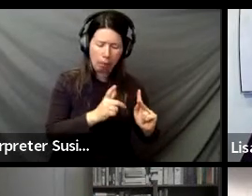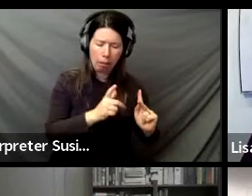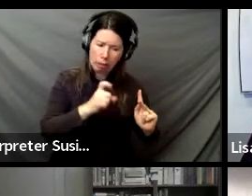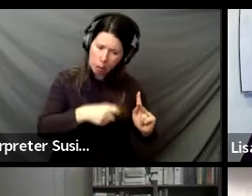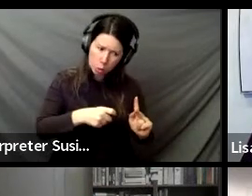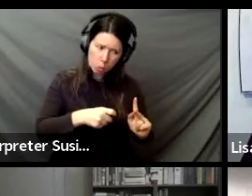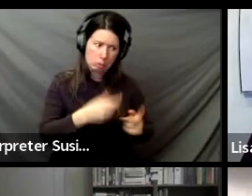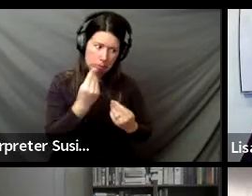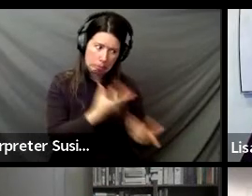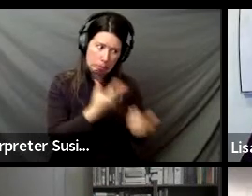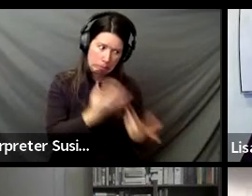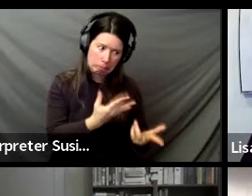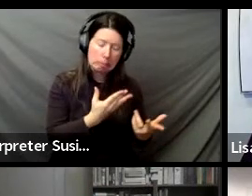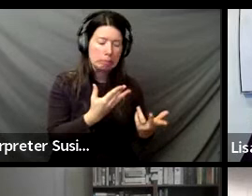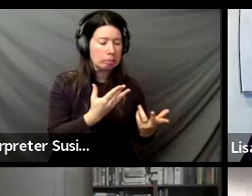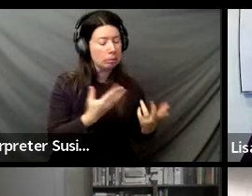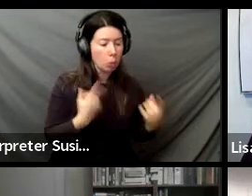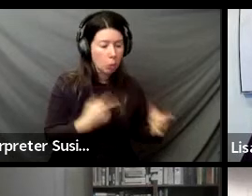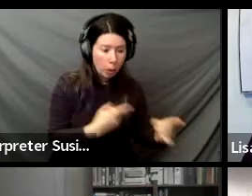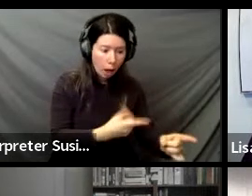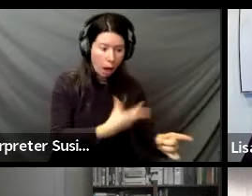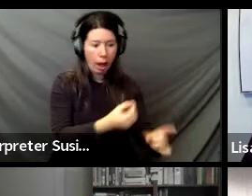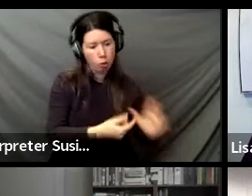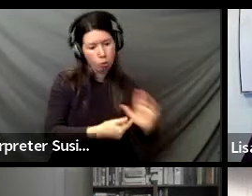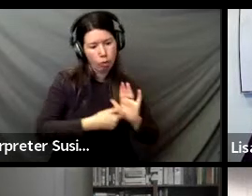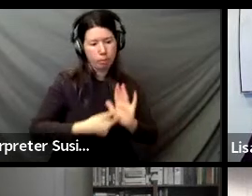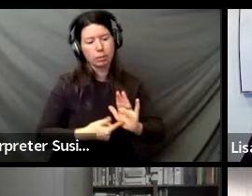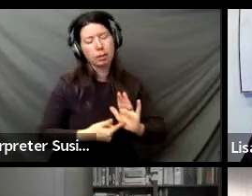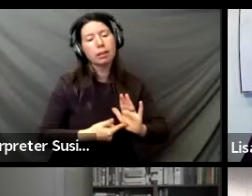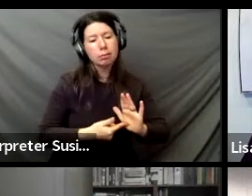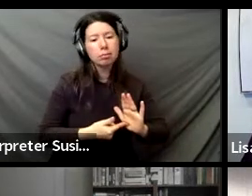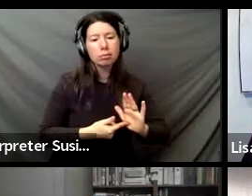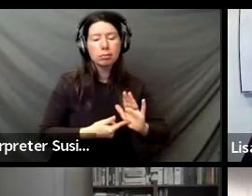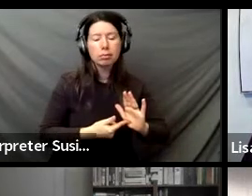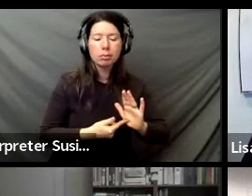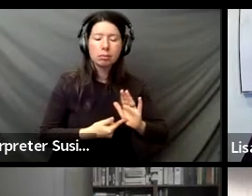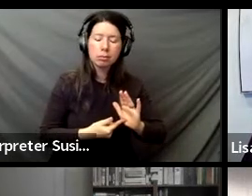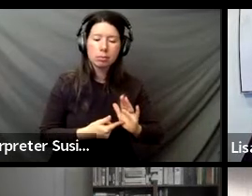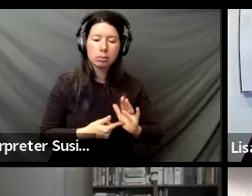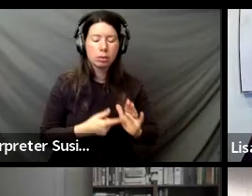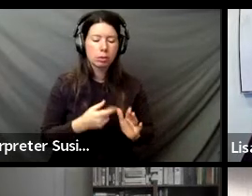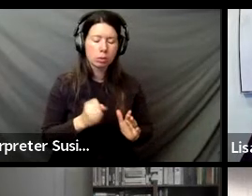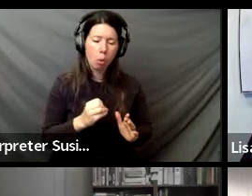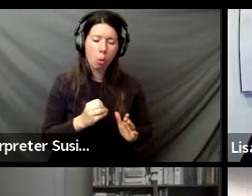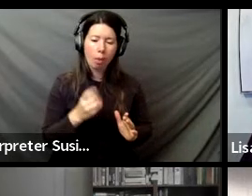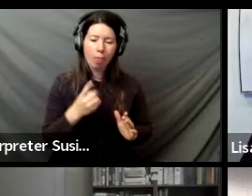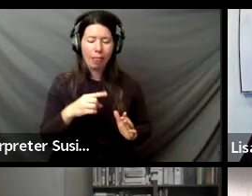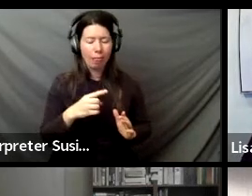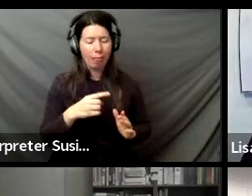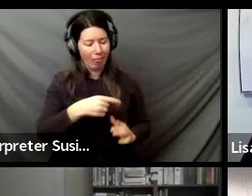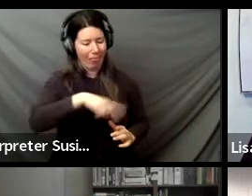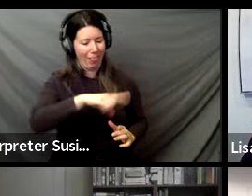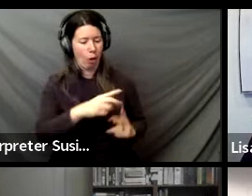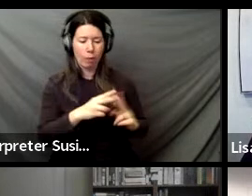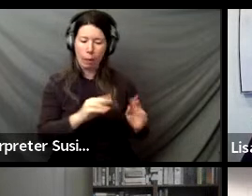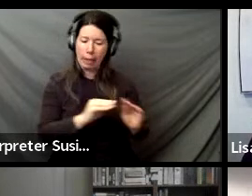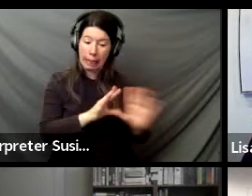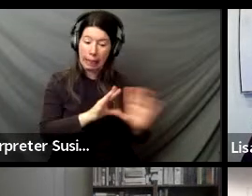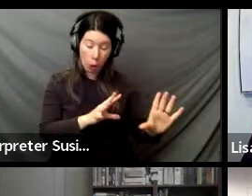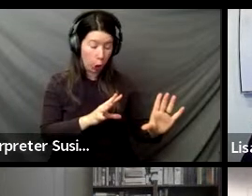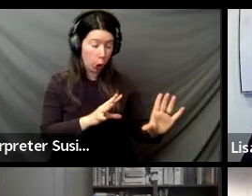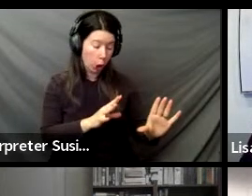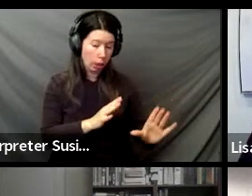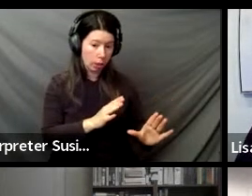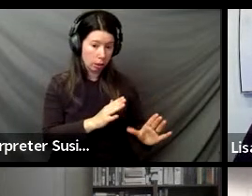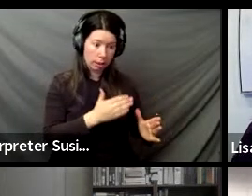respond to, and they are kind of very clear that they are carrying forward